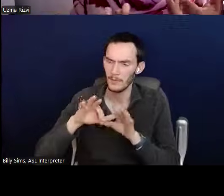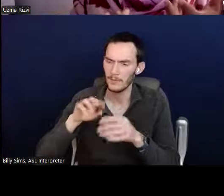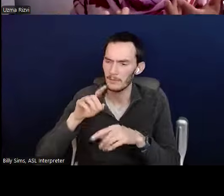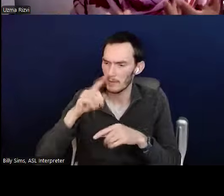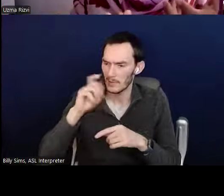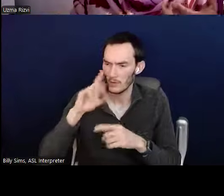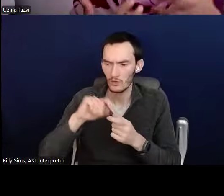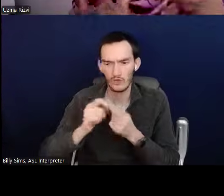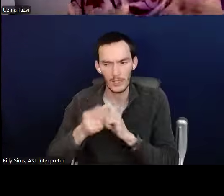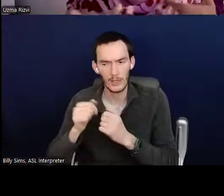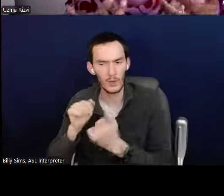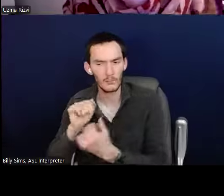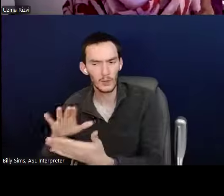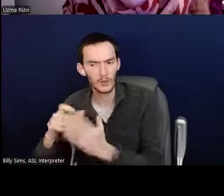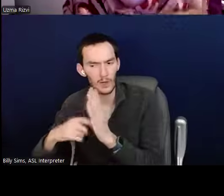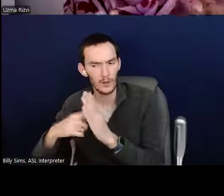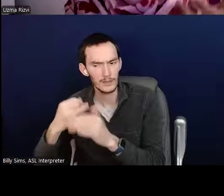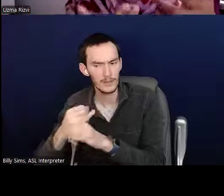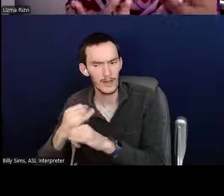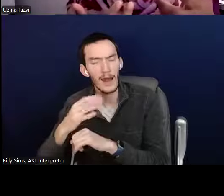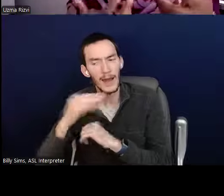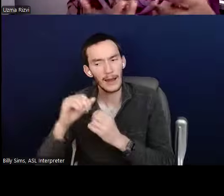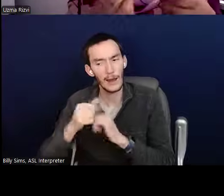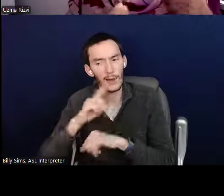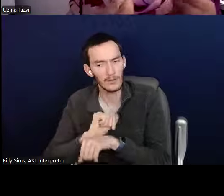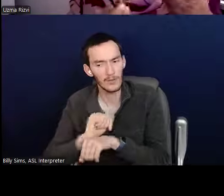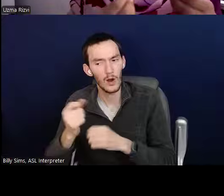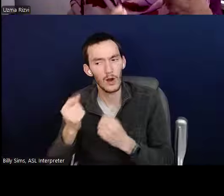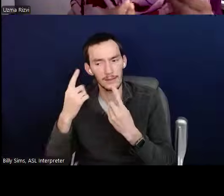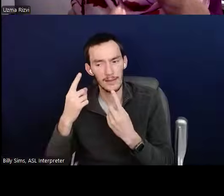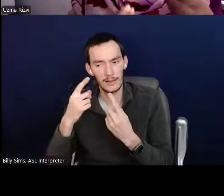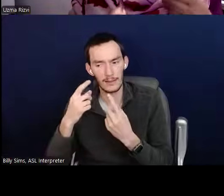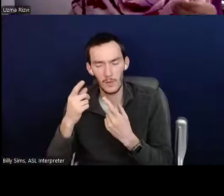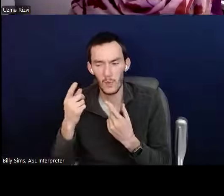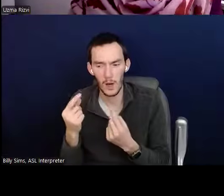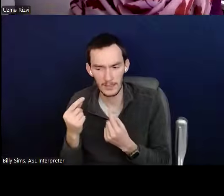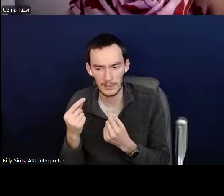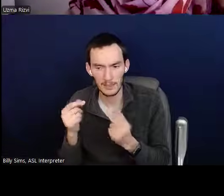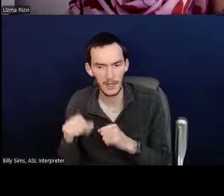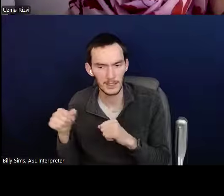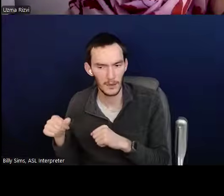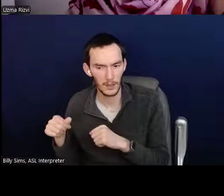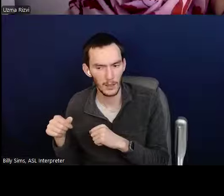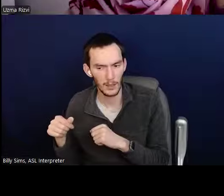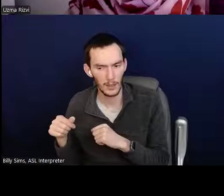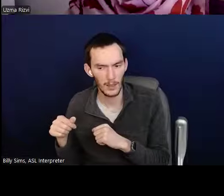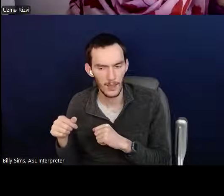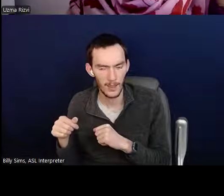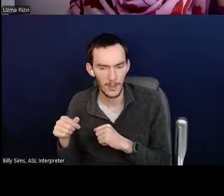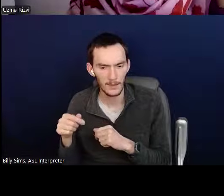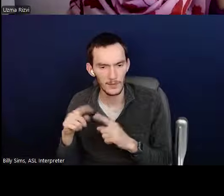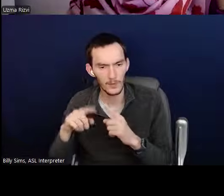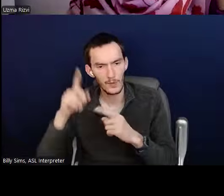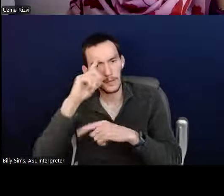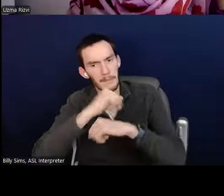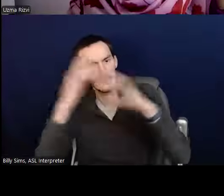approach an archaeological site and how we actually understand and understand kind of what is possible to